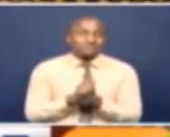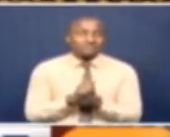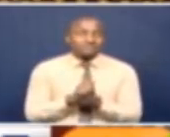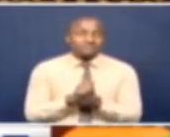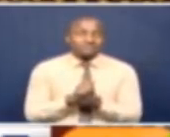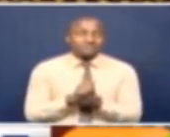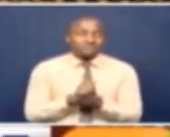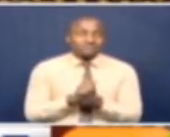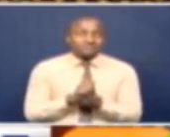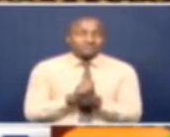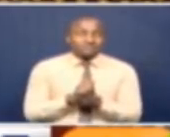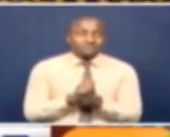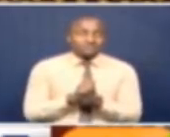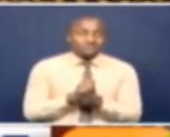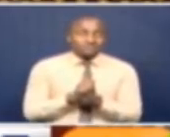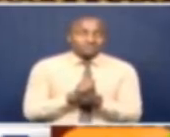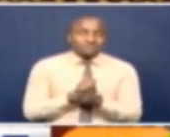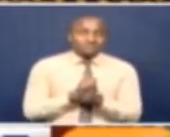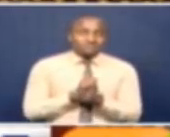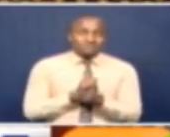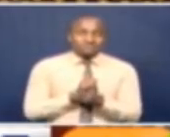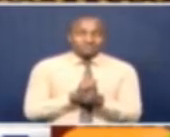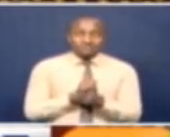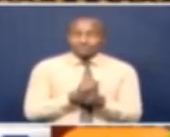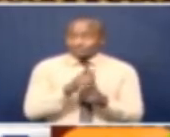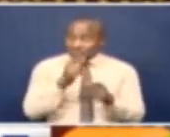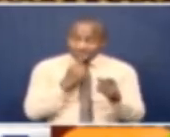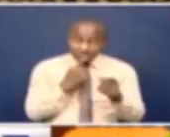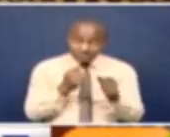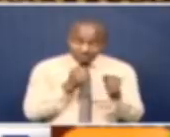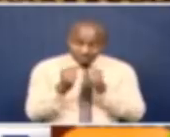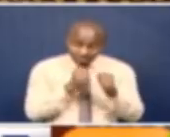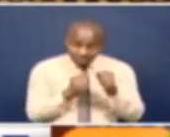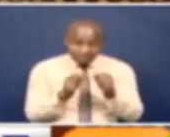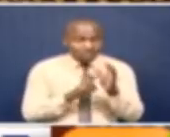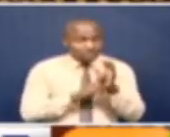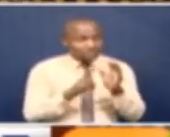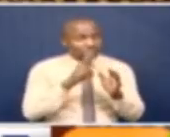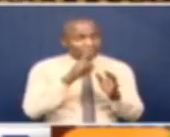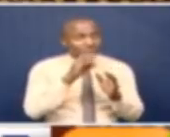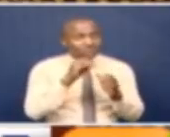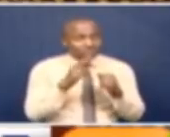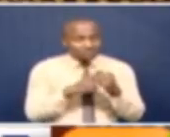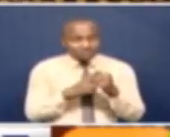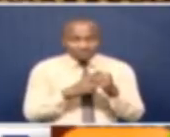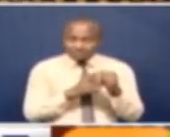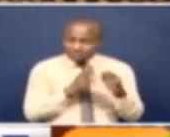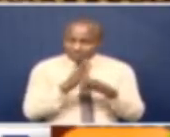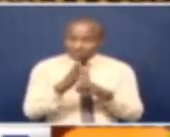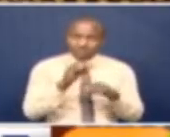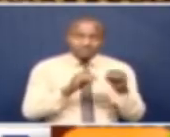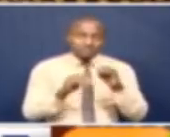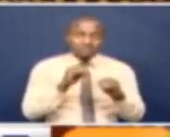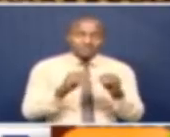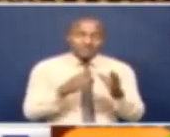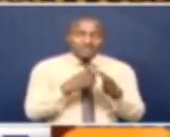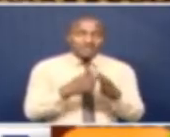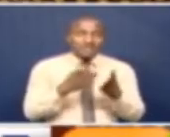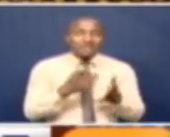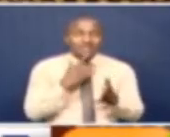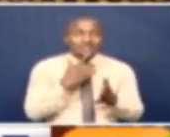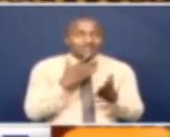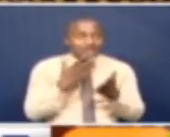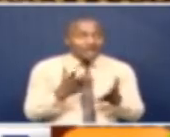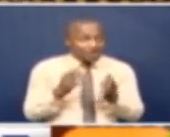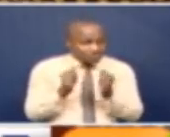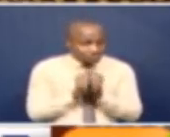I wish my phone was on. I'm forwarding to him. They said walipigana. In reference to the 2007 post-election violence, akasema sasa tumesimama